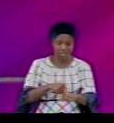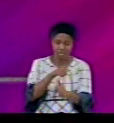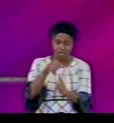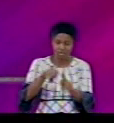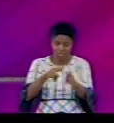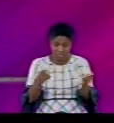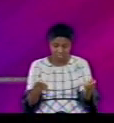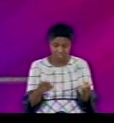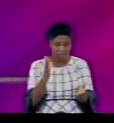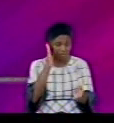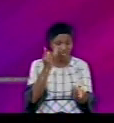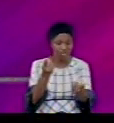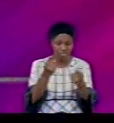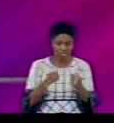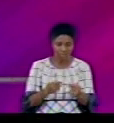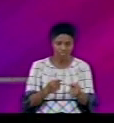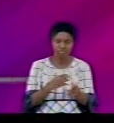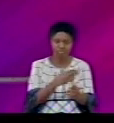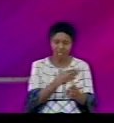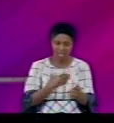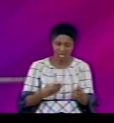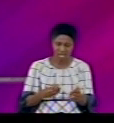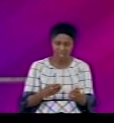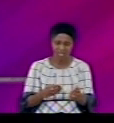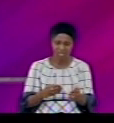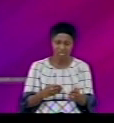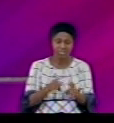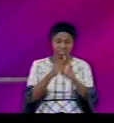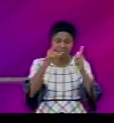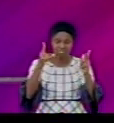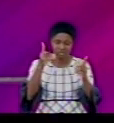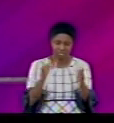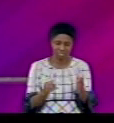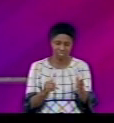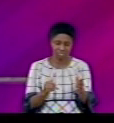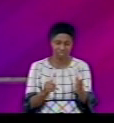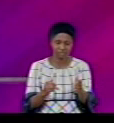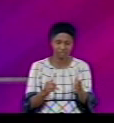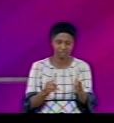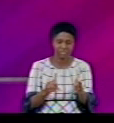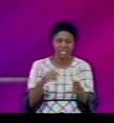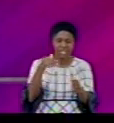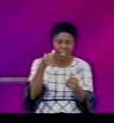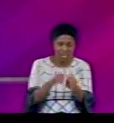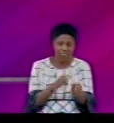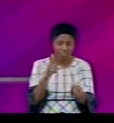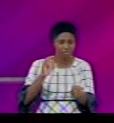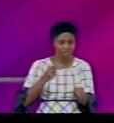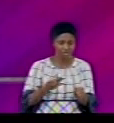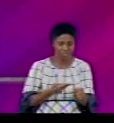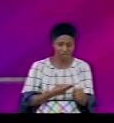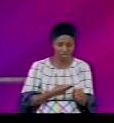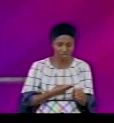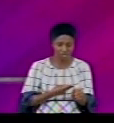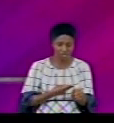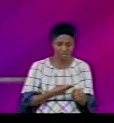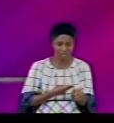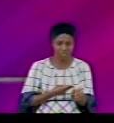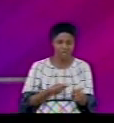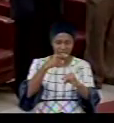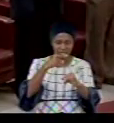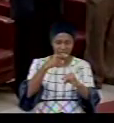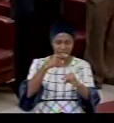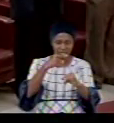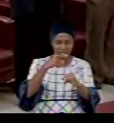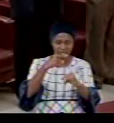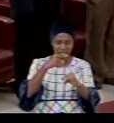us up, and ultimately, may we all, with him, every one of us, make it to the pearly